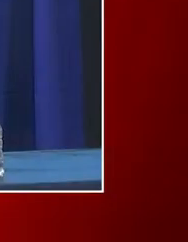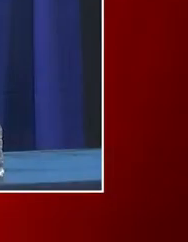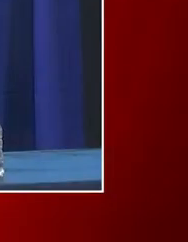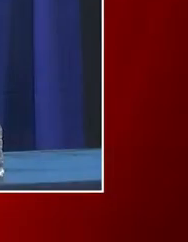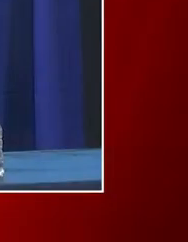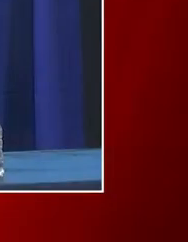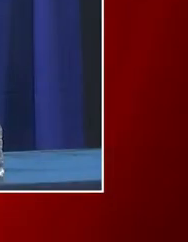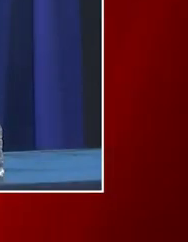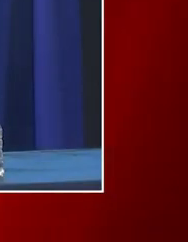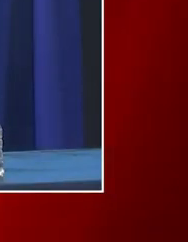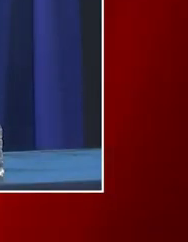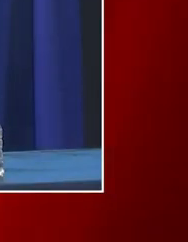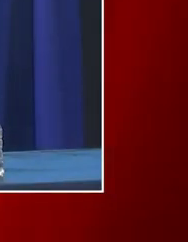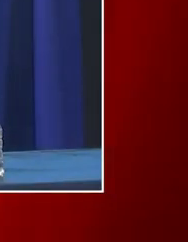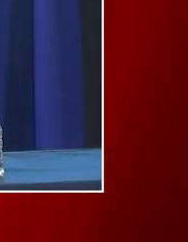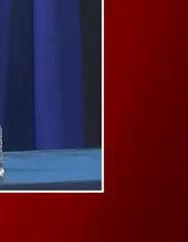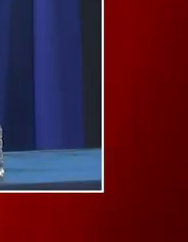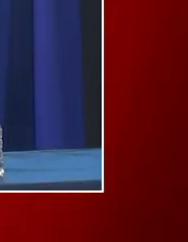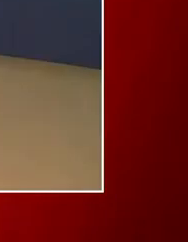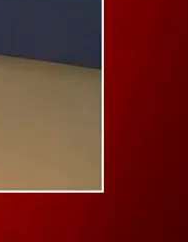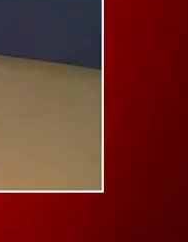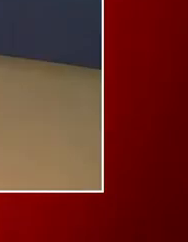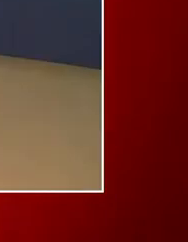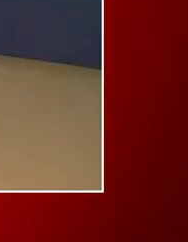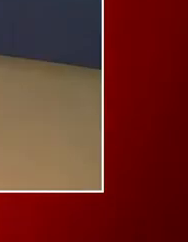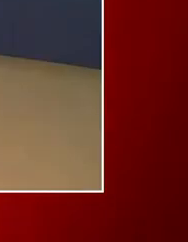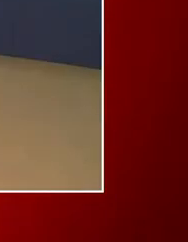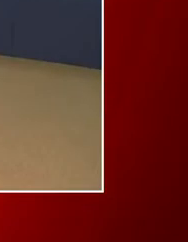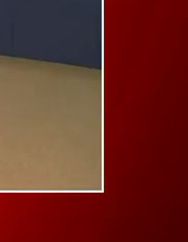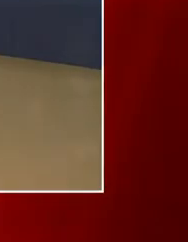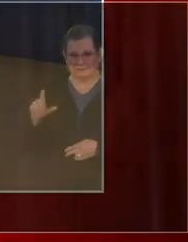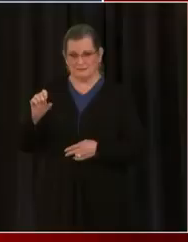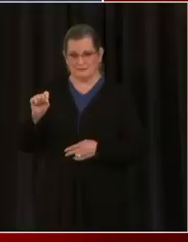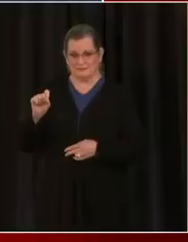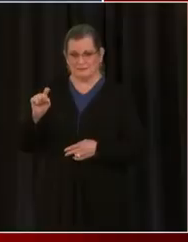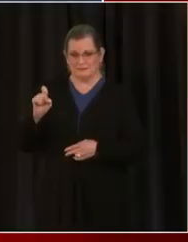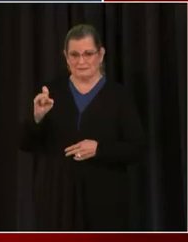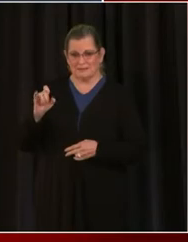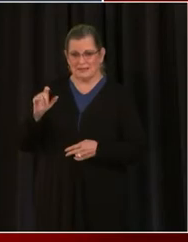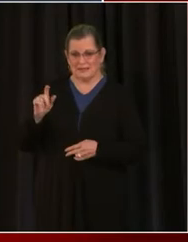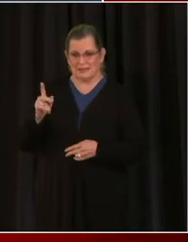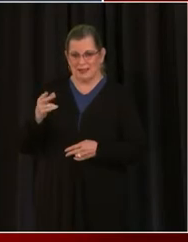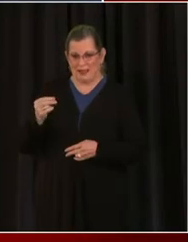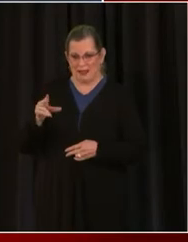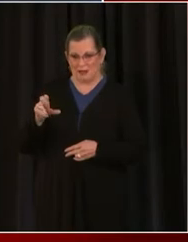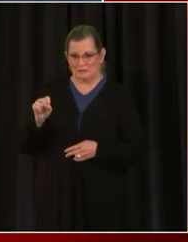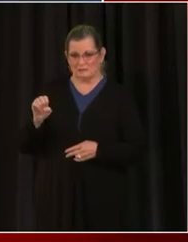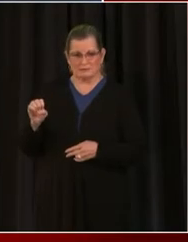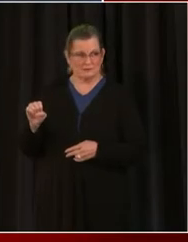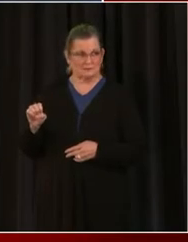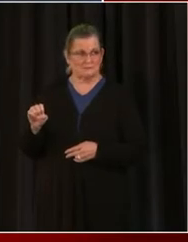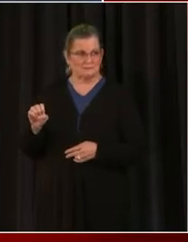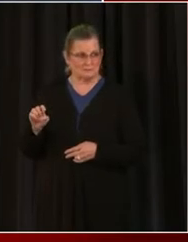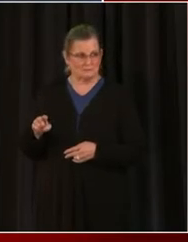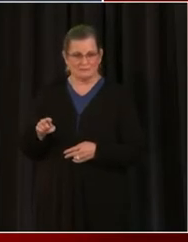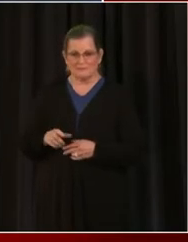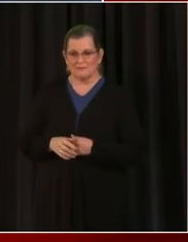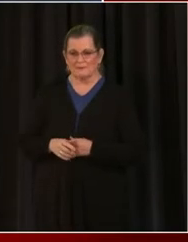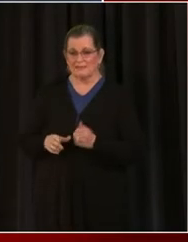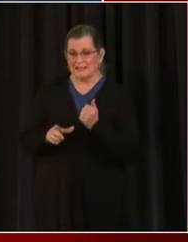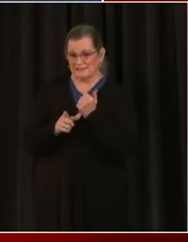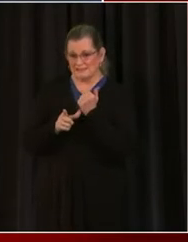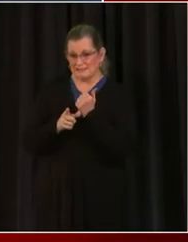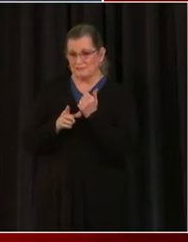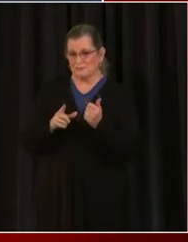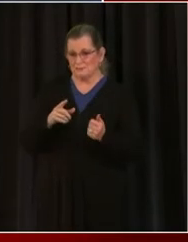My name is Zoelle Stackhouse, and I'm the Special Assistant to the Deputy Chief of Staff of Mayor Muriel Bowser. Today, we are joined by the Chancellor